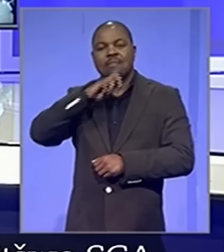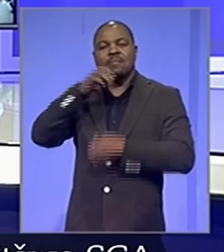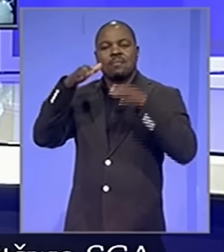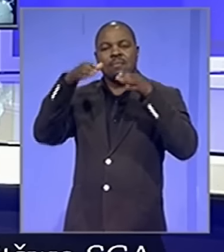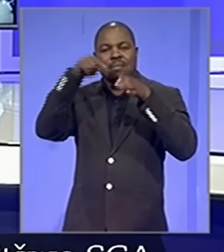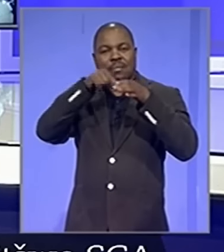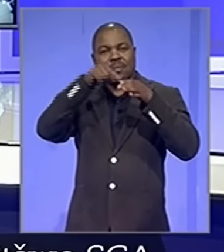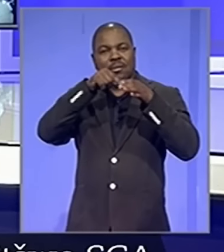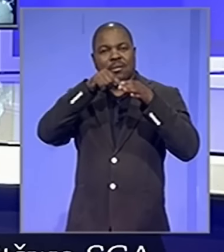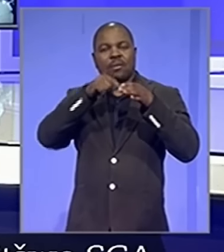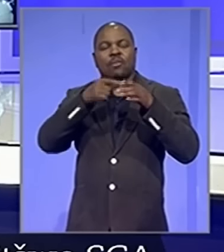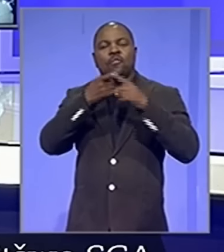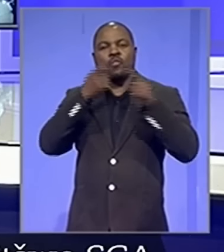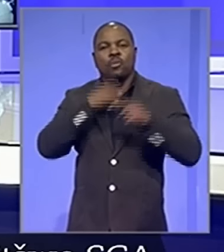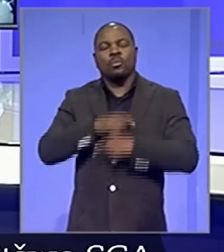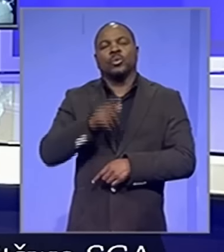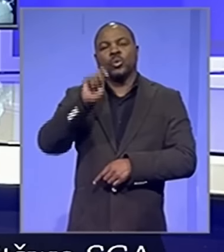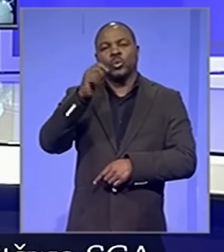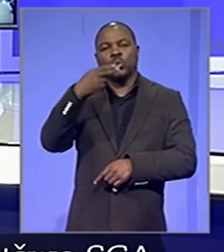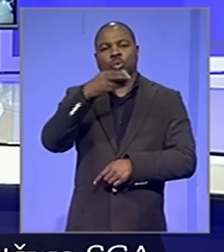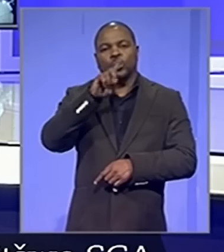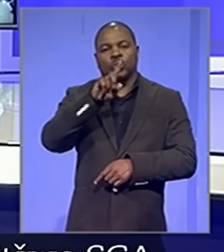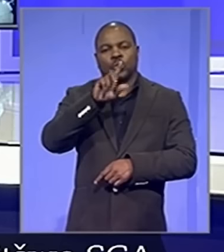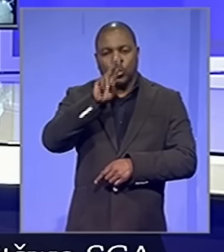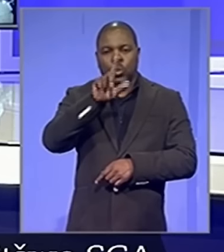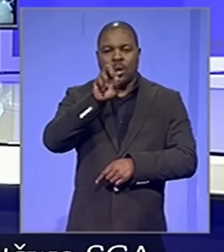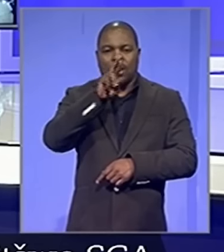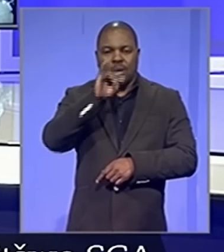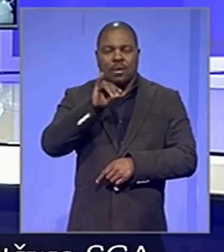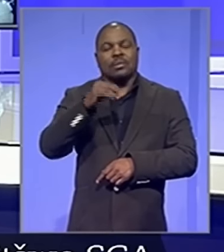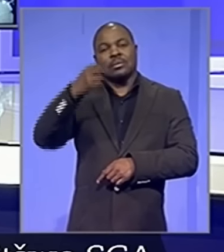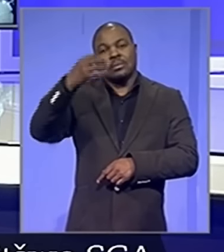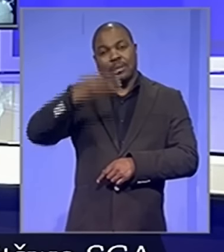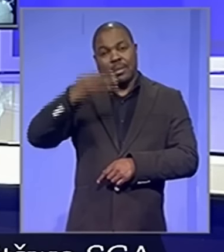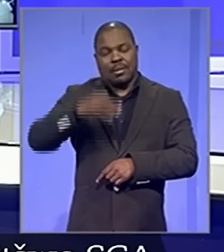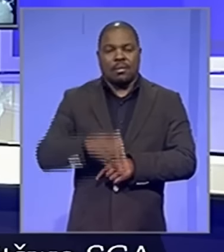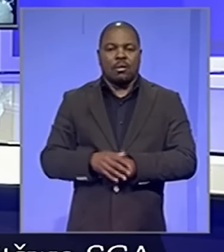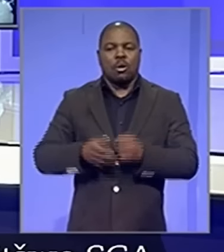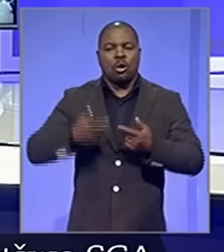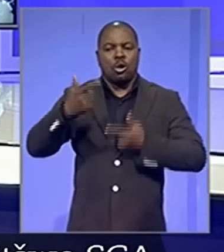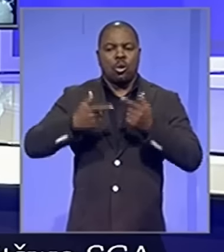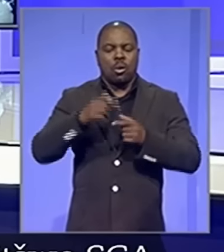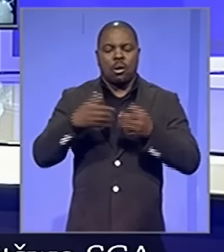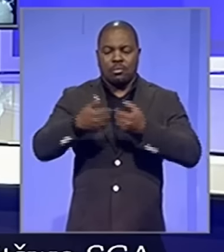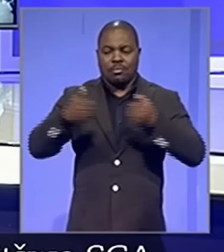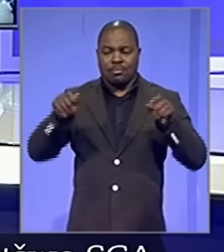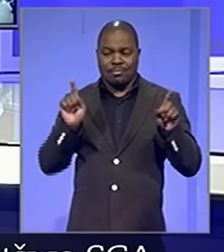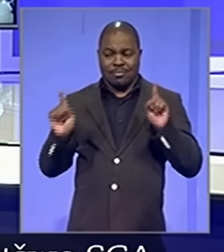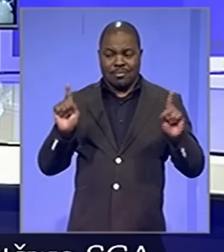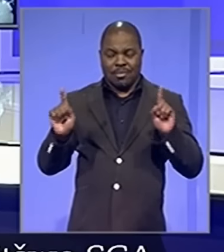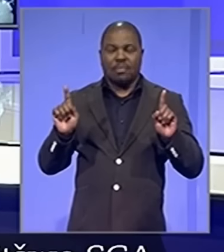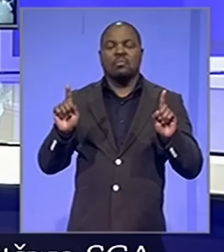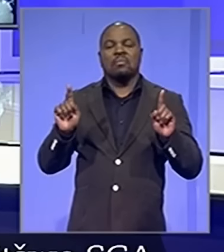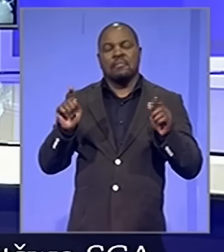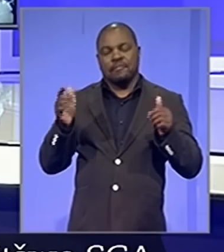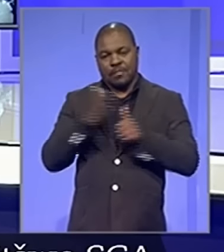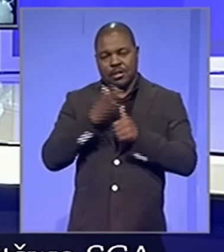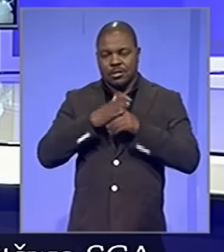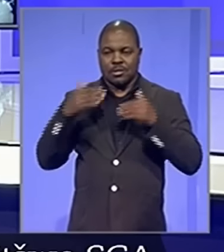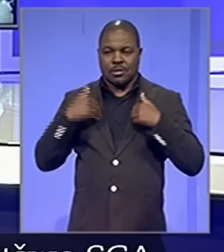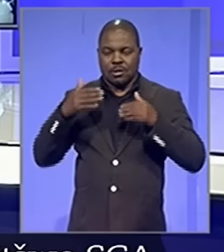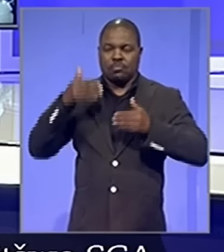bja bapedi ba kgoši Thulare wa boraro. Baemedi ba semolao ba mahlakore ao amegago ba thomile